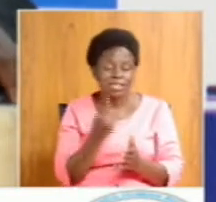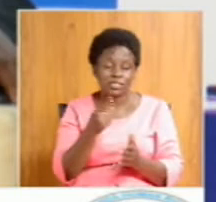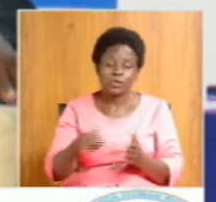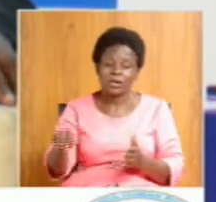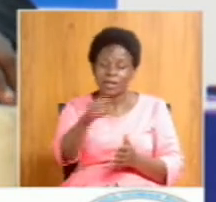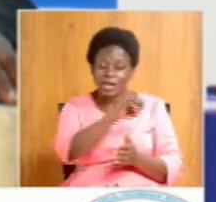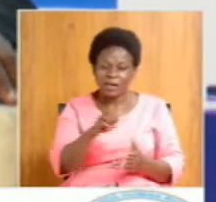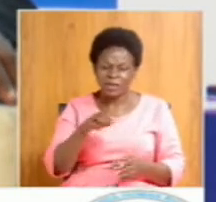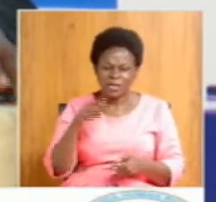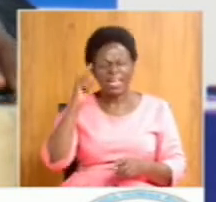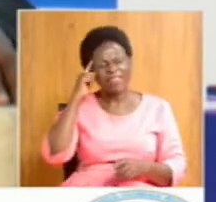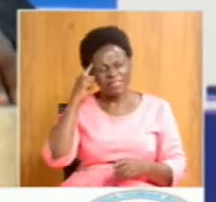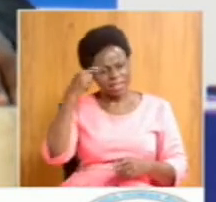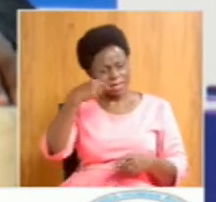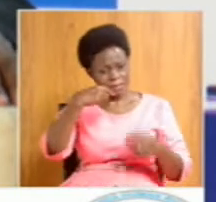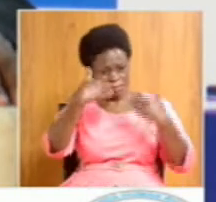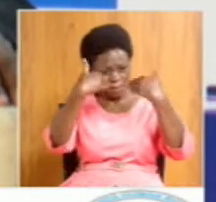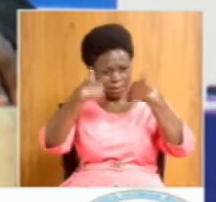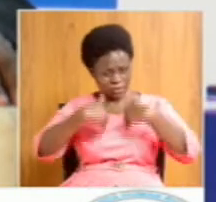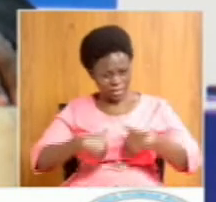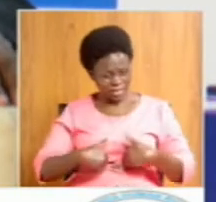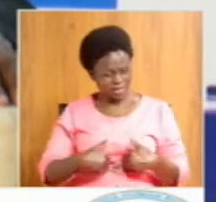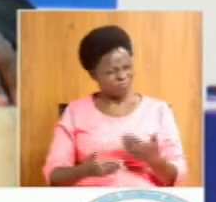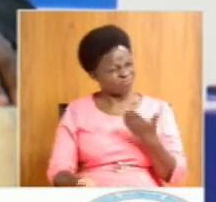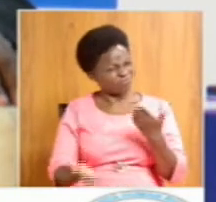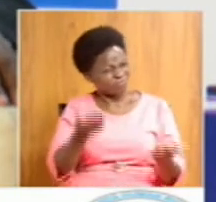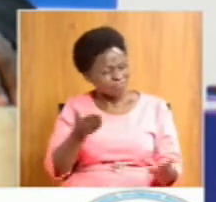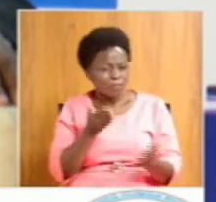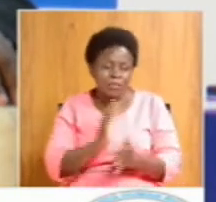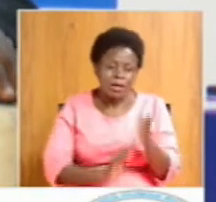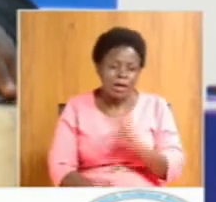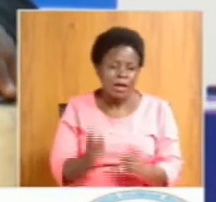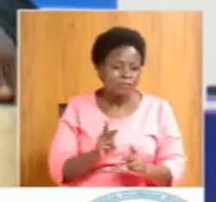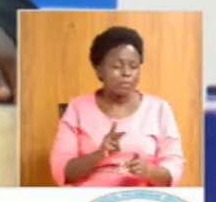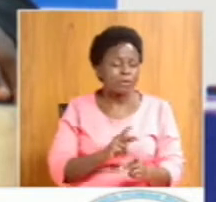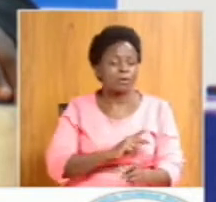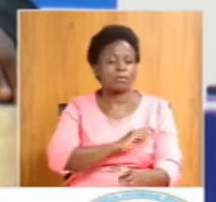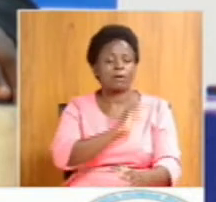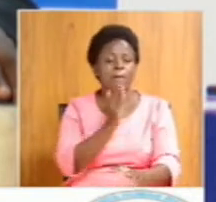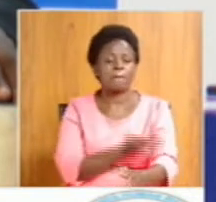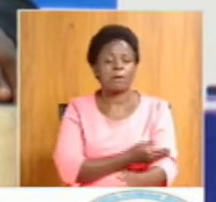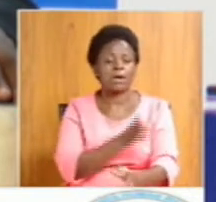one area where I think personally we have had people disempowered.